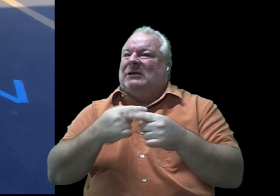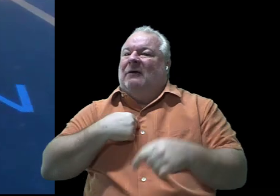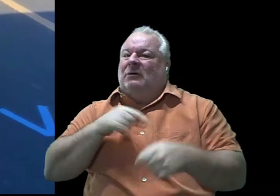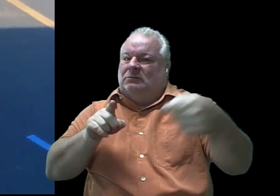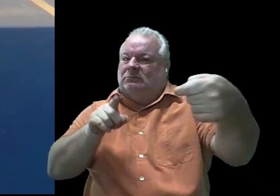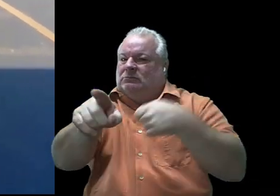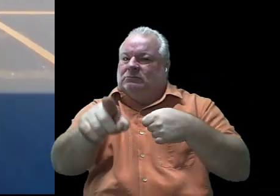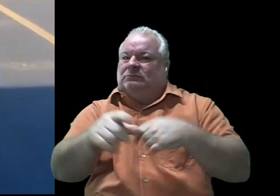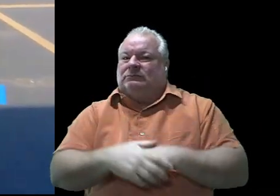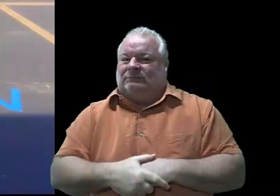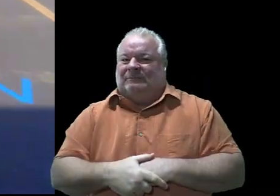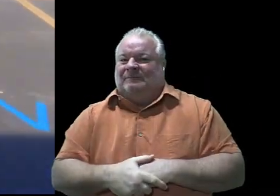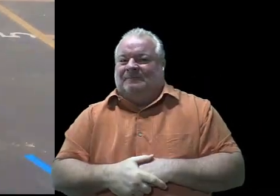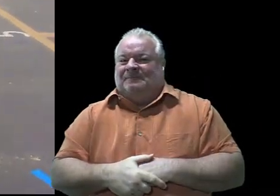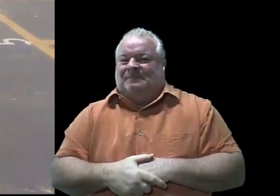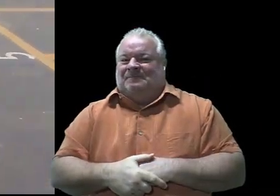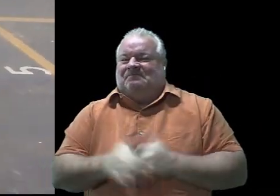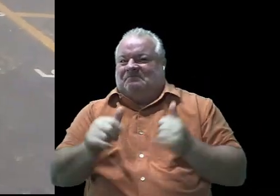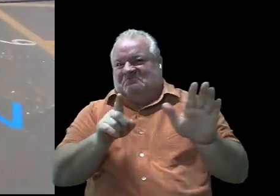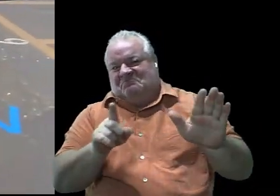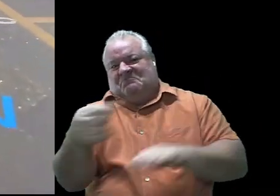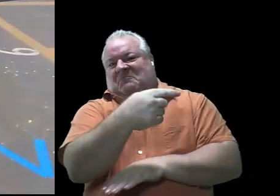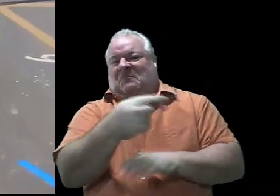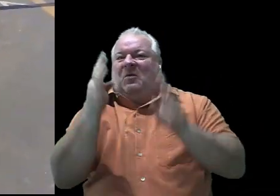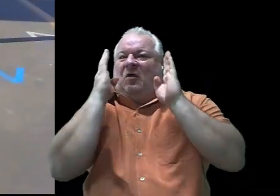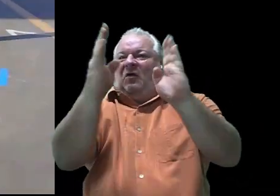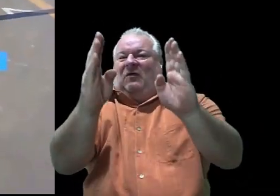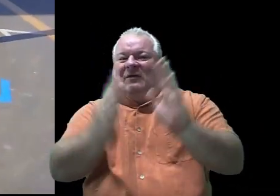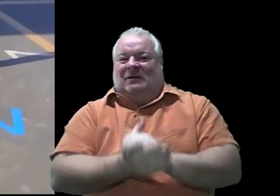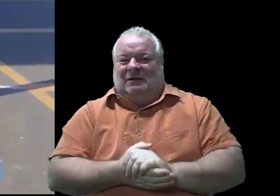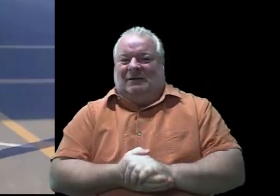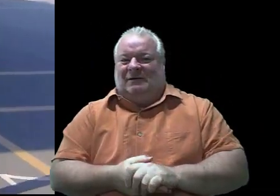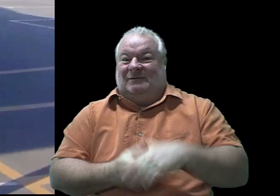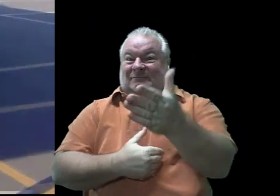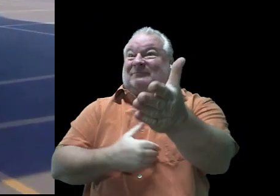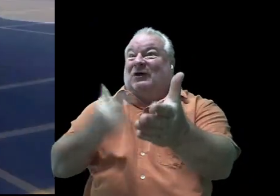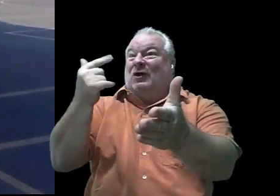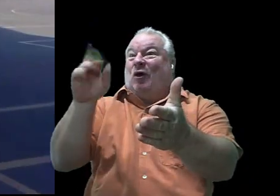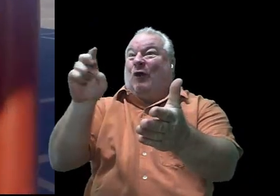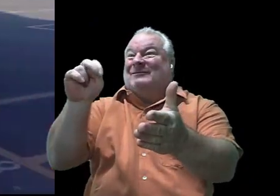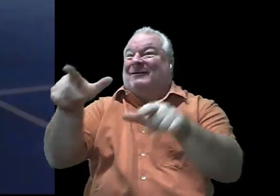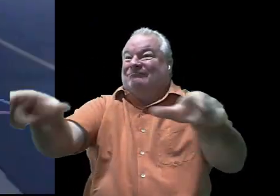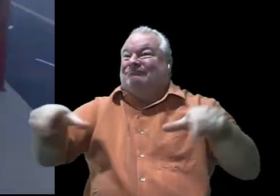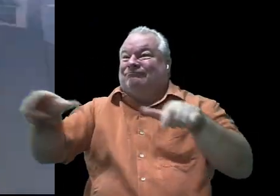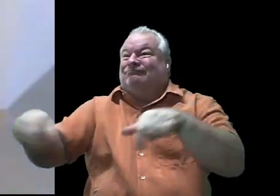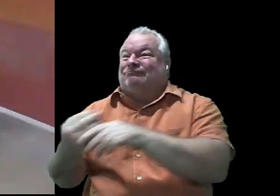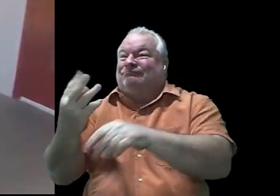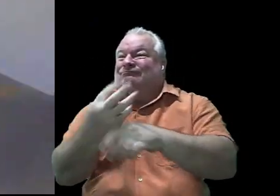All right, and we're about to enter another hallway. There's your beautiful garden over